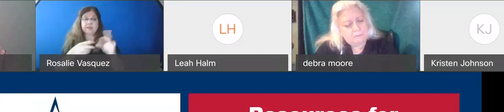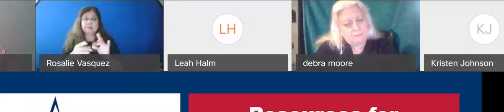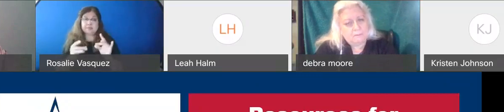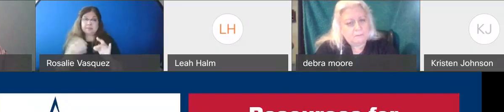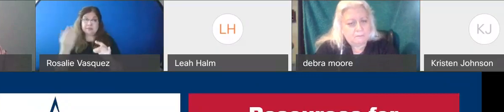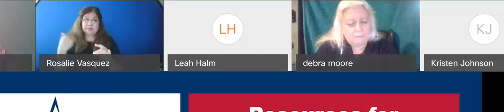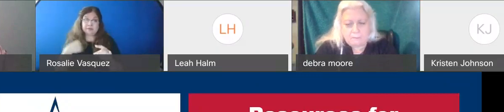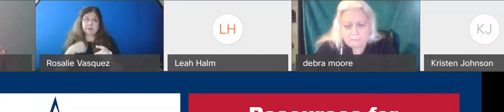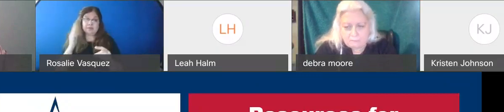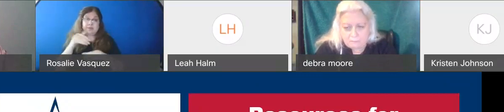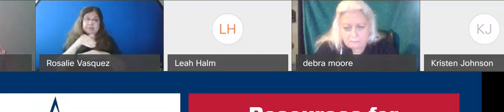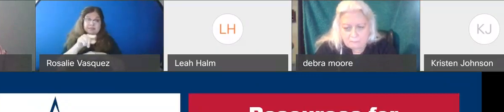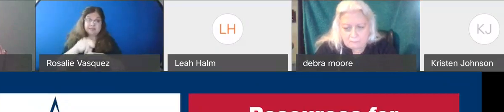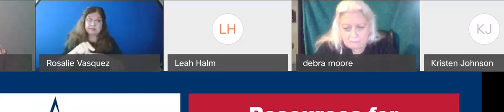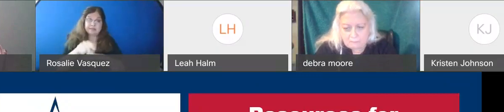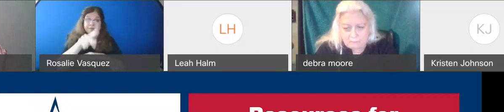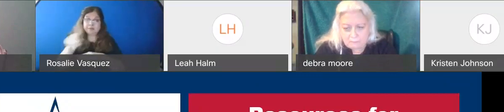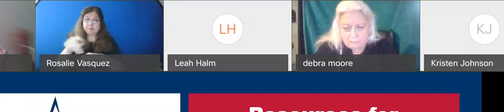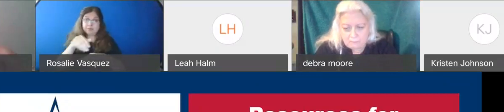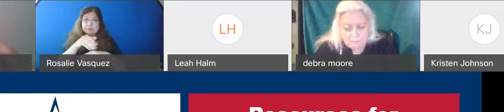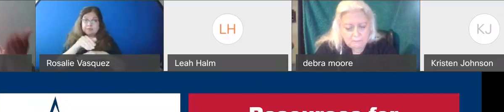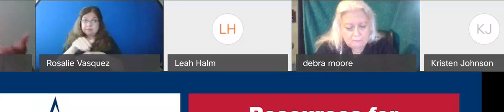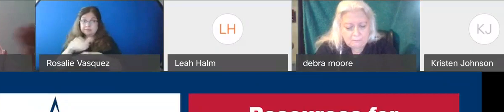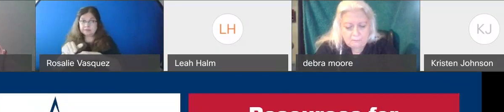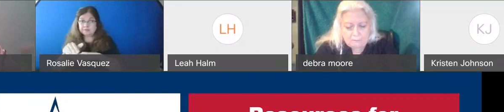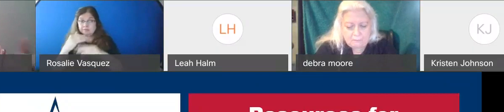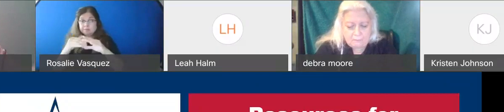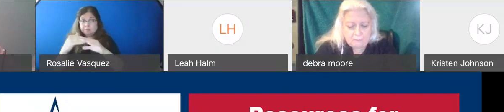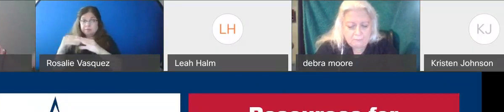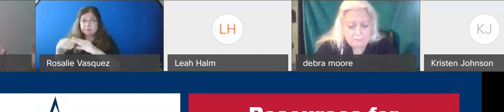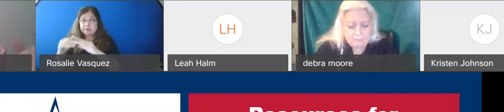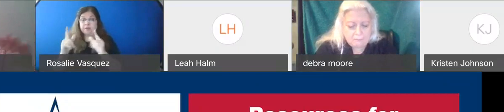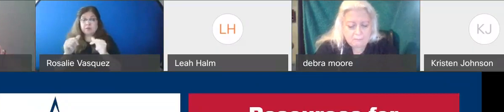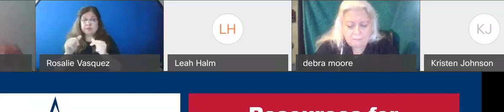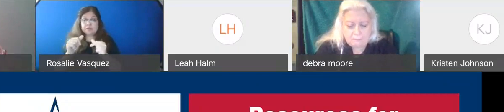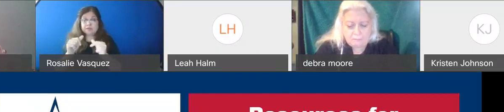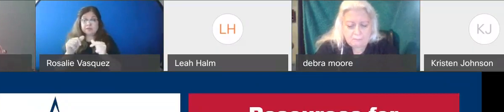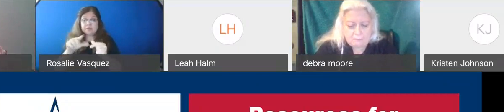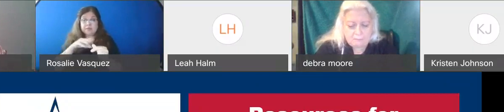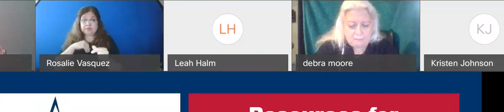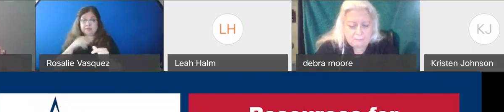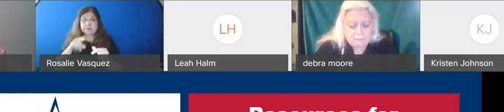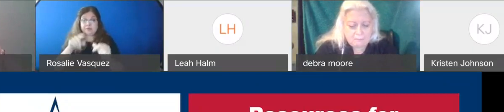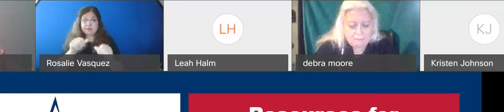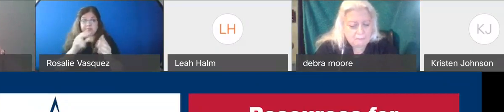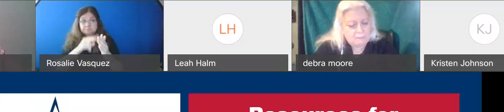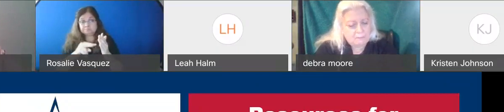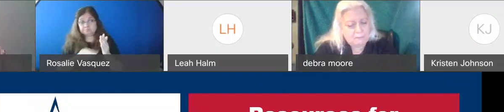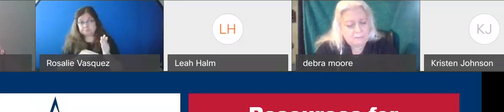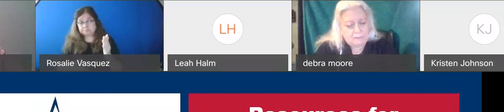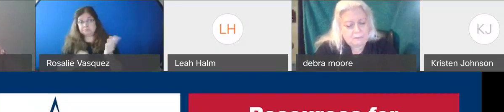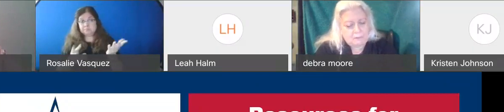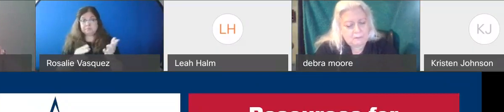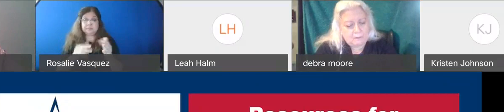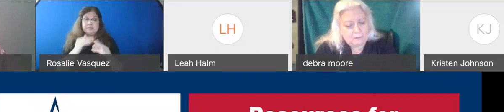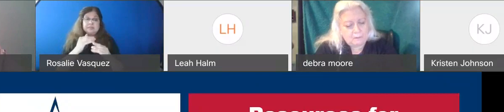before, I'm going to be sending this PowerPoint out. So once this goes out, you can find any of these resources and send